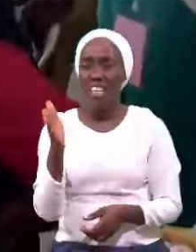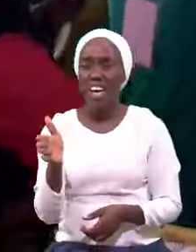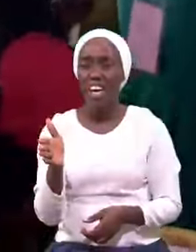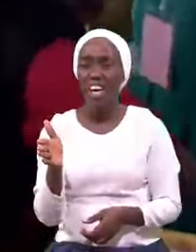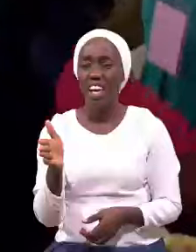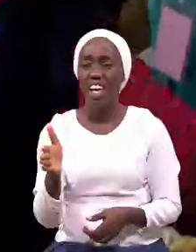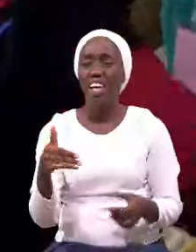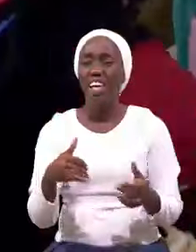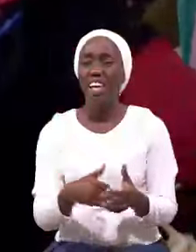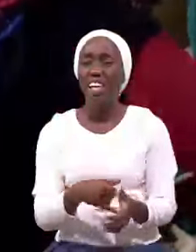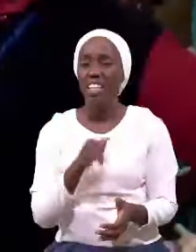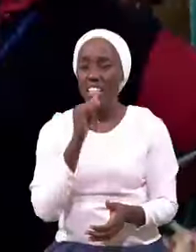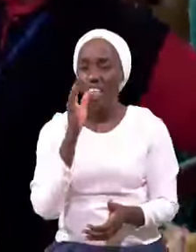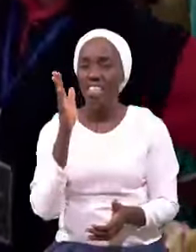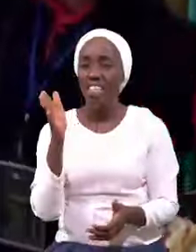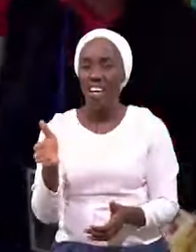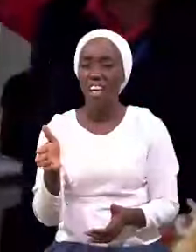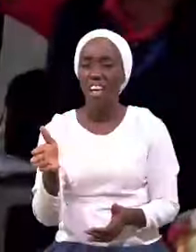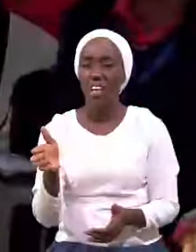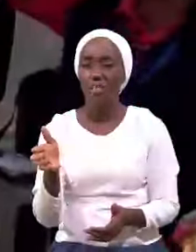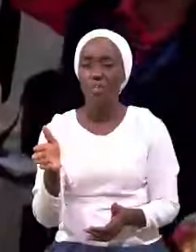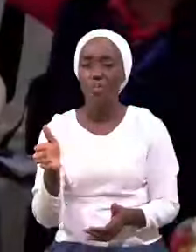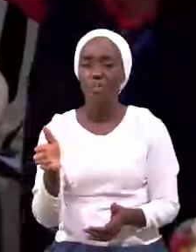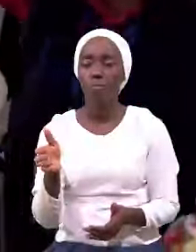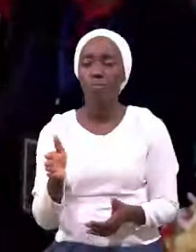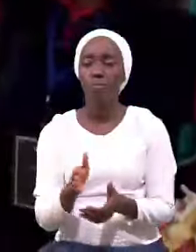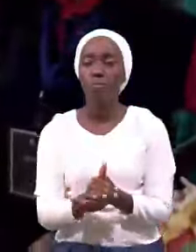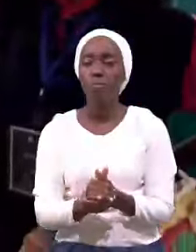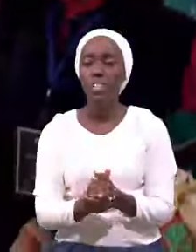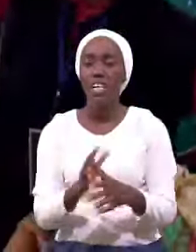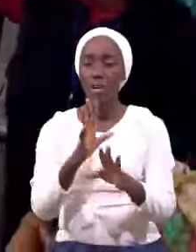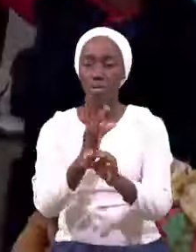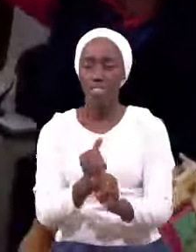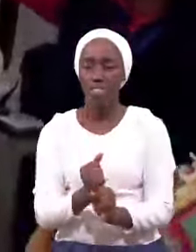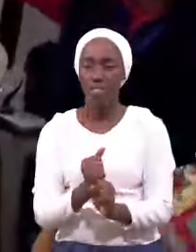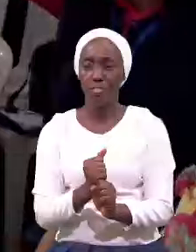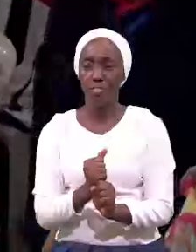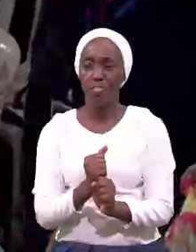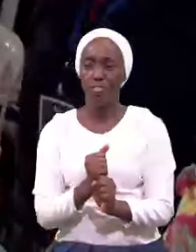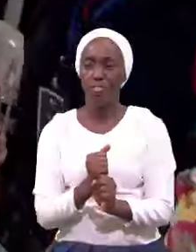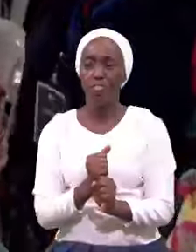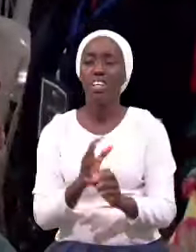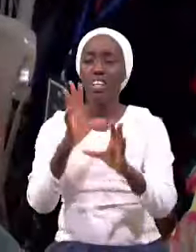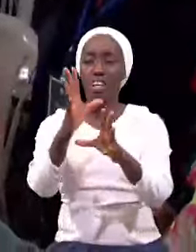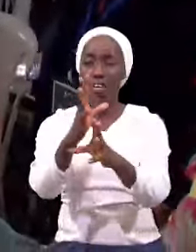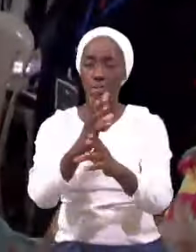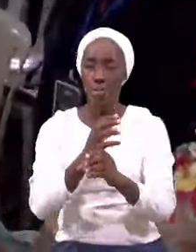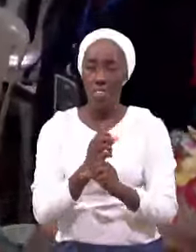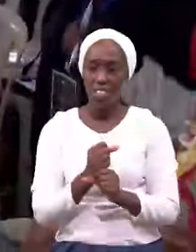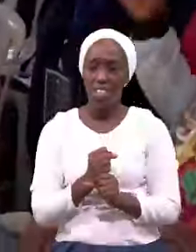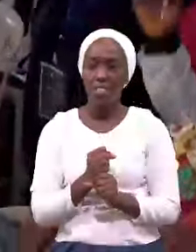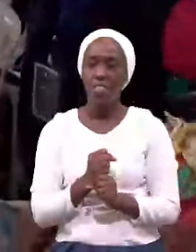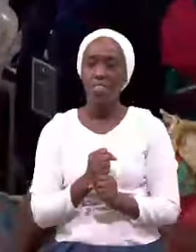there. It's there. Receive. Receive.